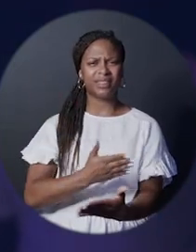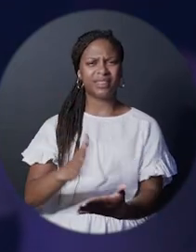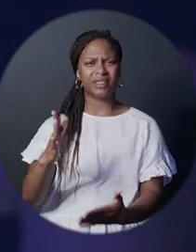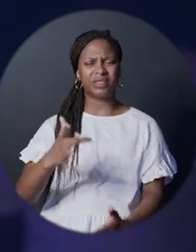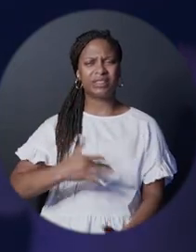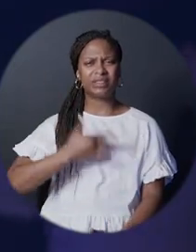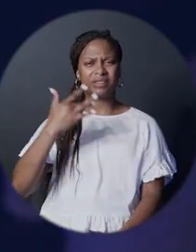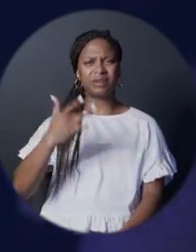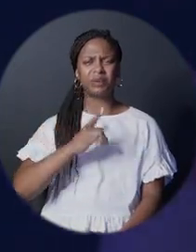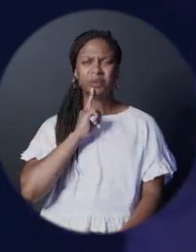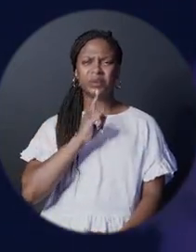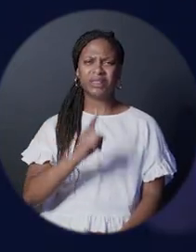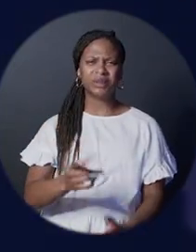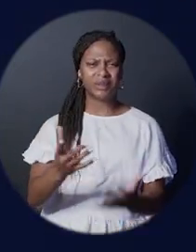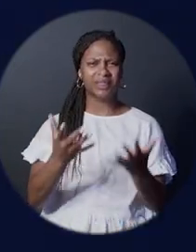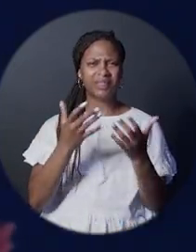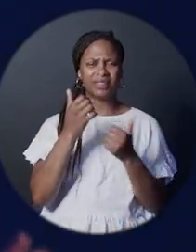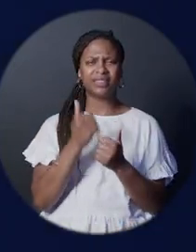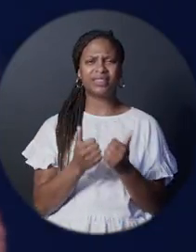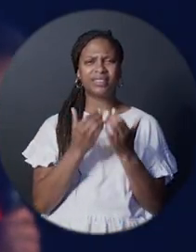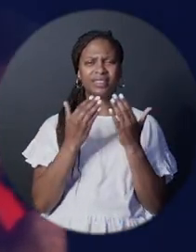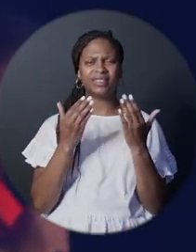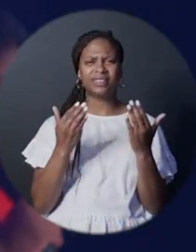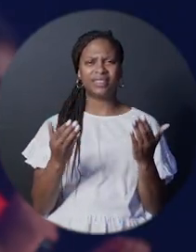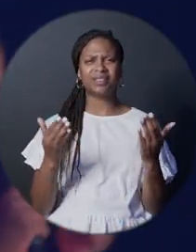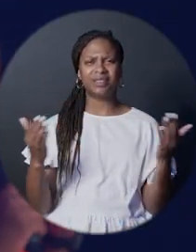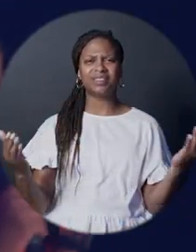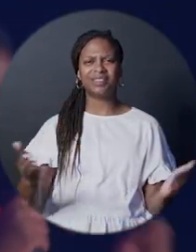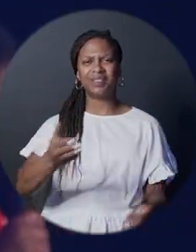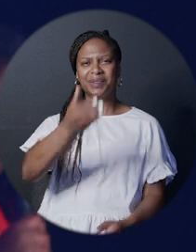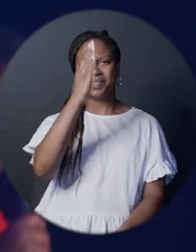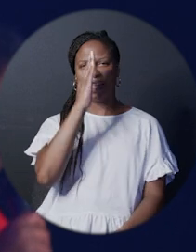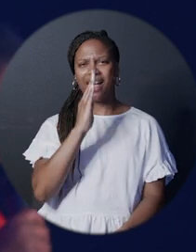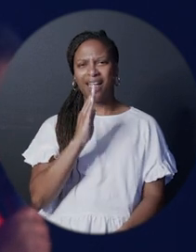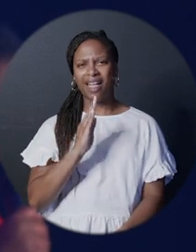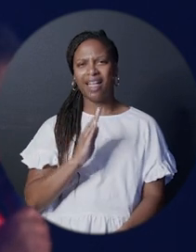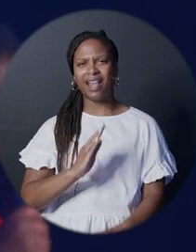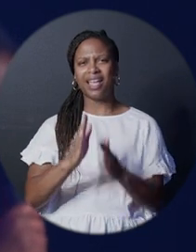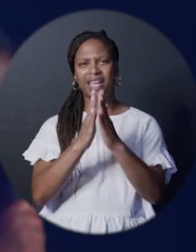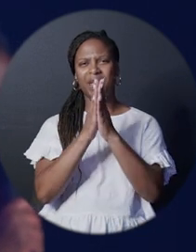Help me sing it like you really want to sing it. Say it.